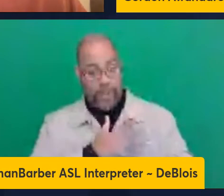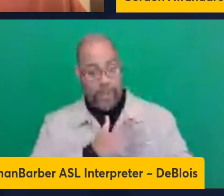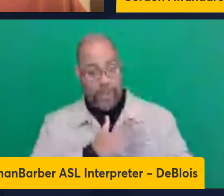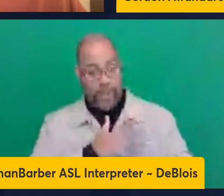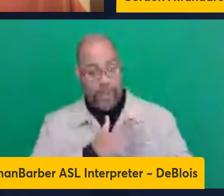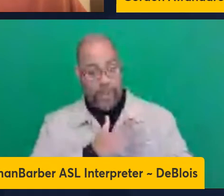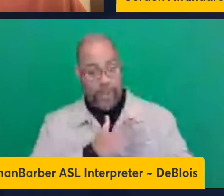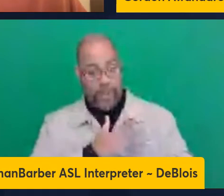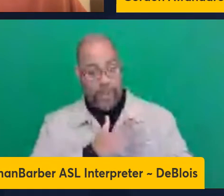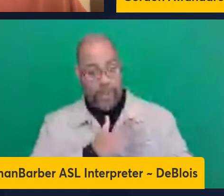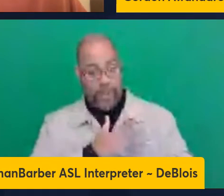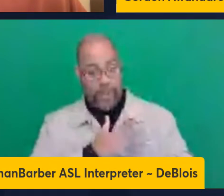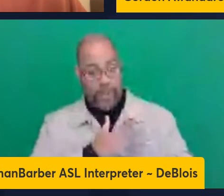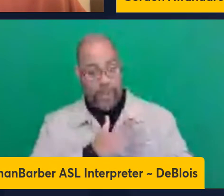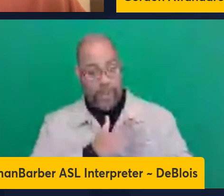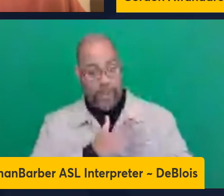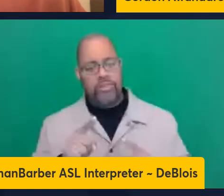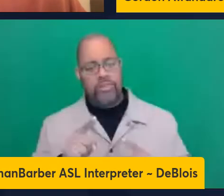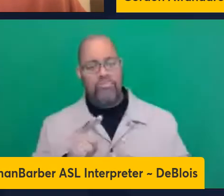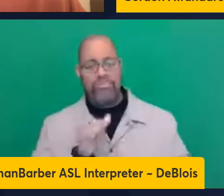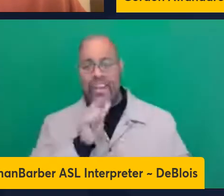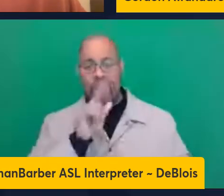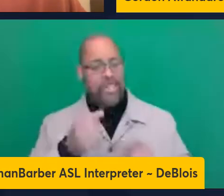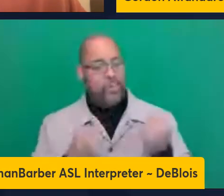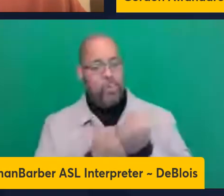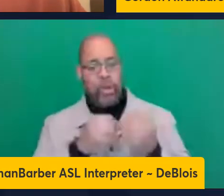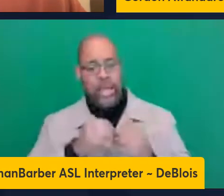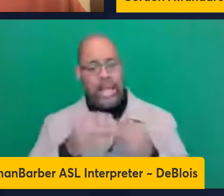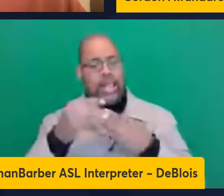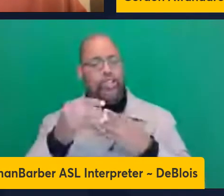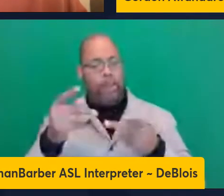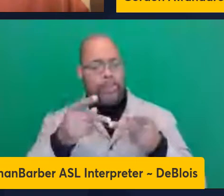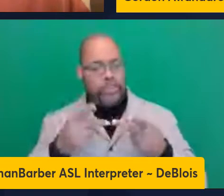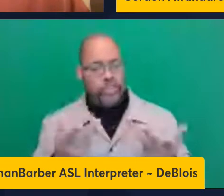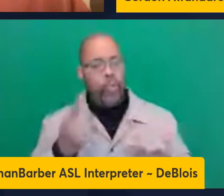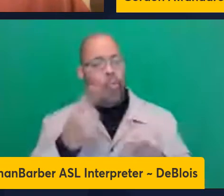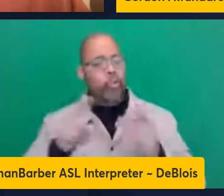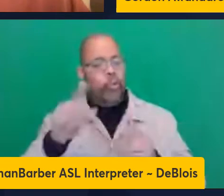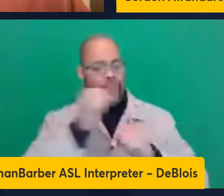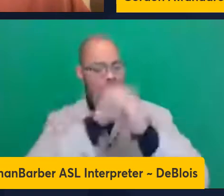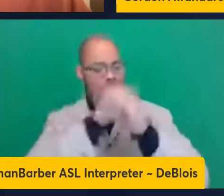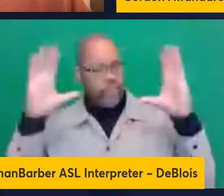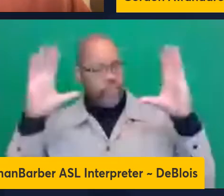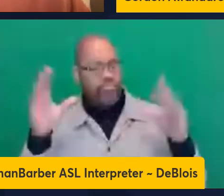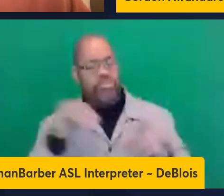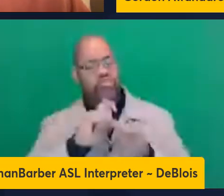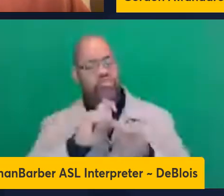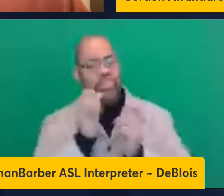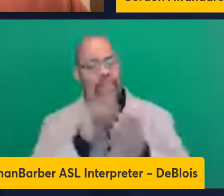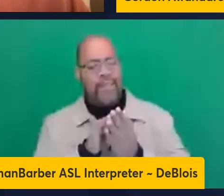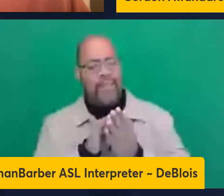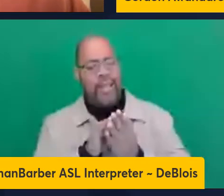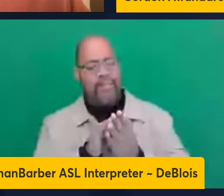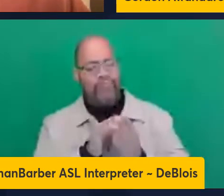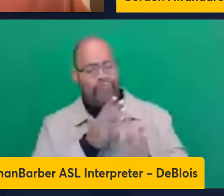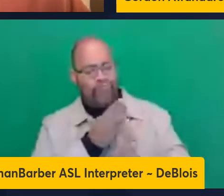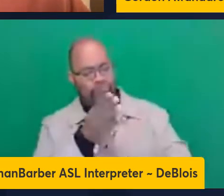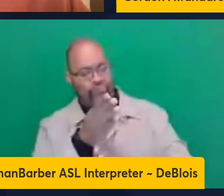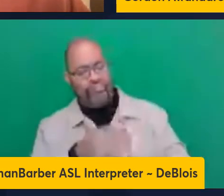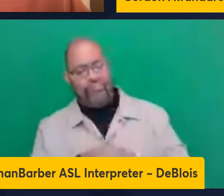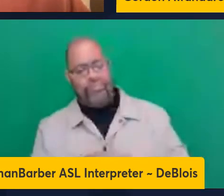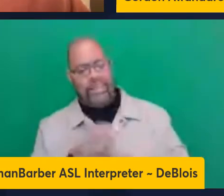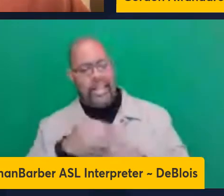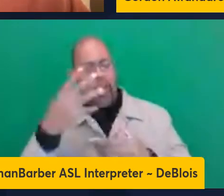support roles, but are rarely supported in leadership position. So, what's your vision in changing that in light of the diversity and inclusion